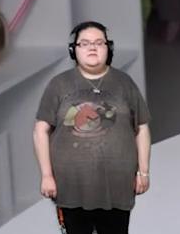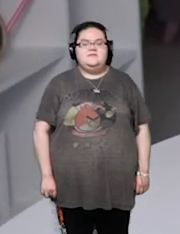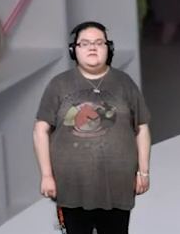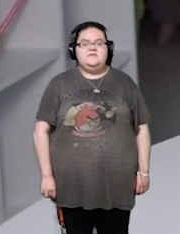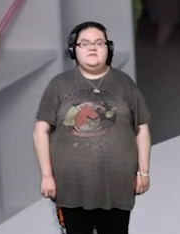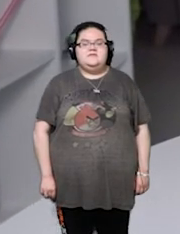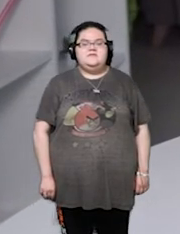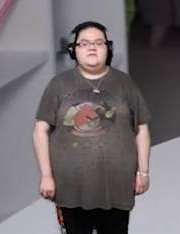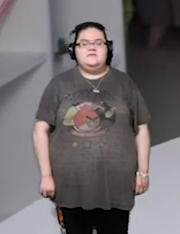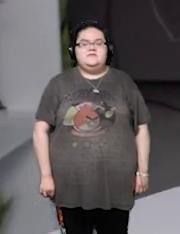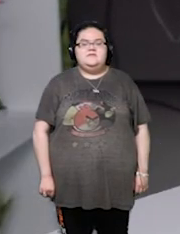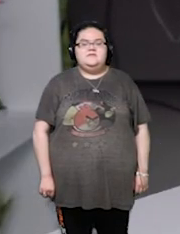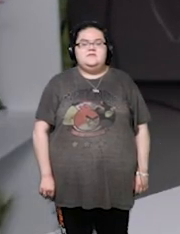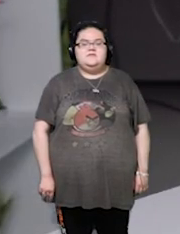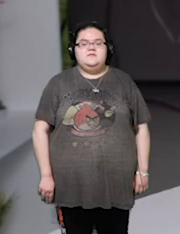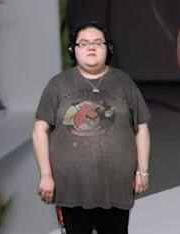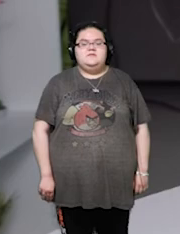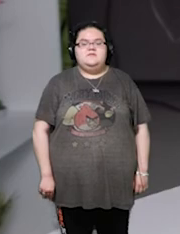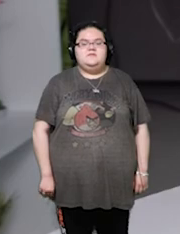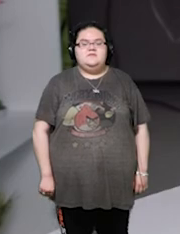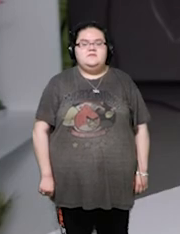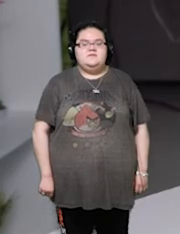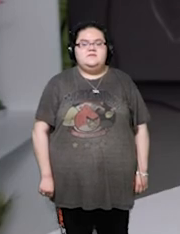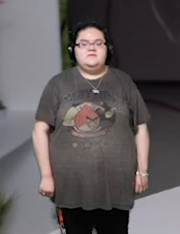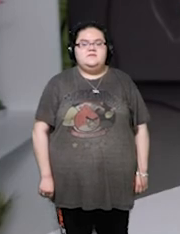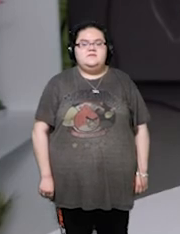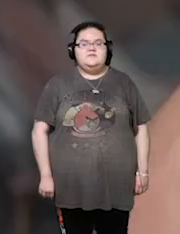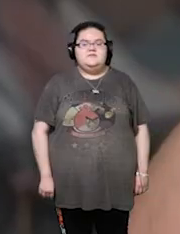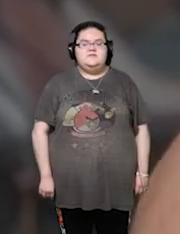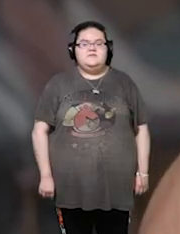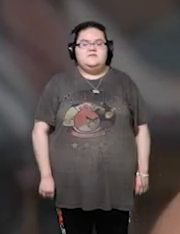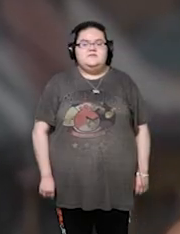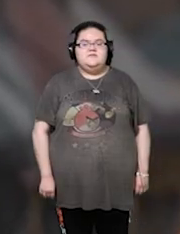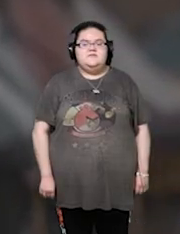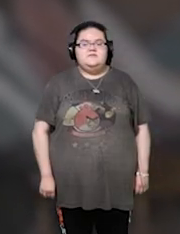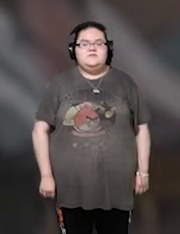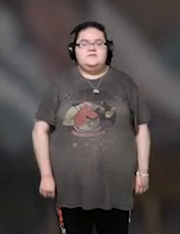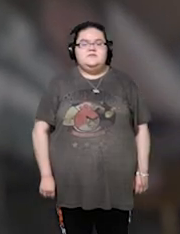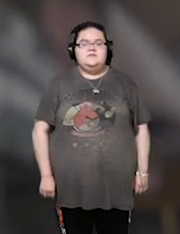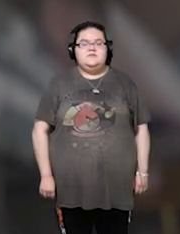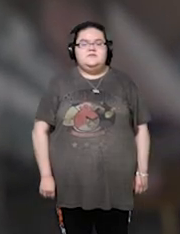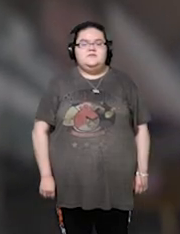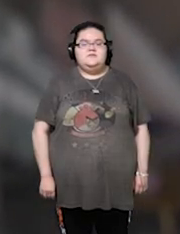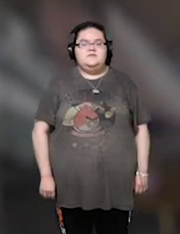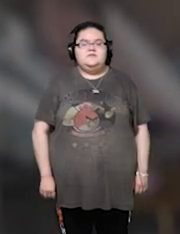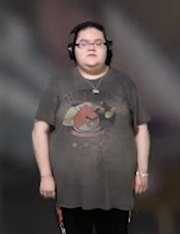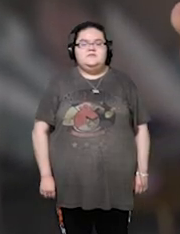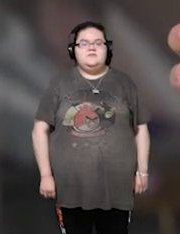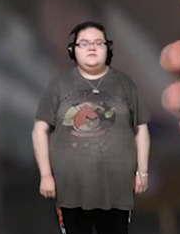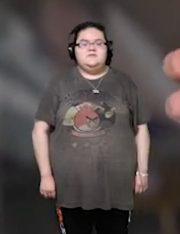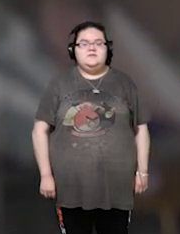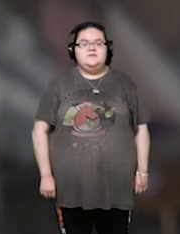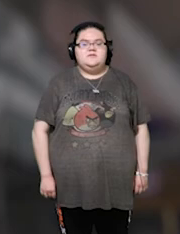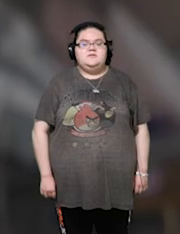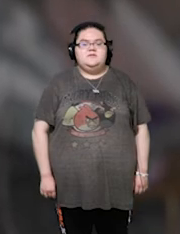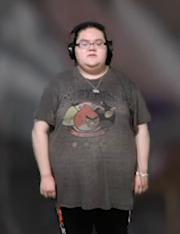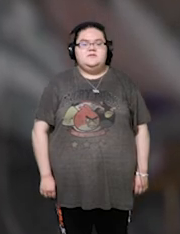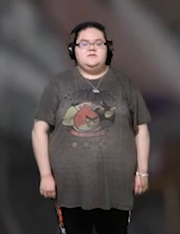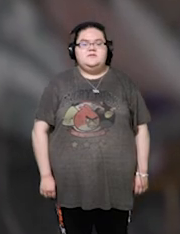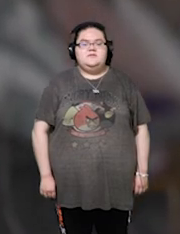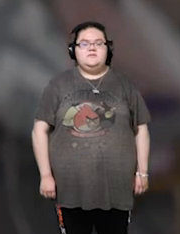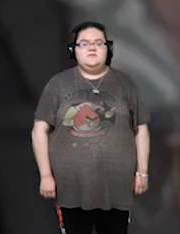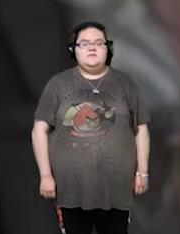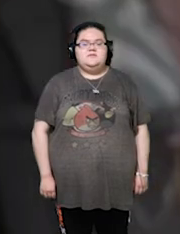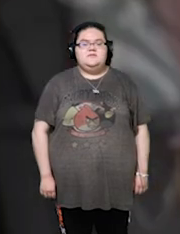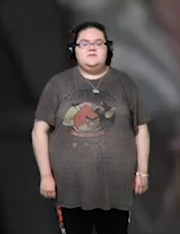Similar. And I'm supposed to know which one's what. Oh, look, this little ribbing here, this is Yankee Candle style. So there's a label. Lovely flavour right